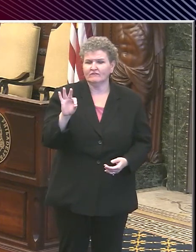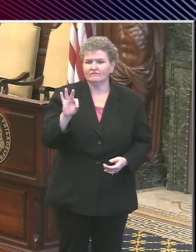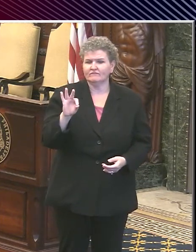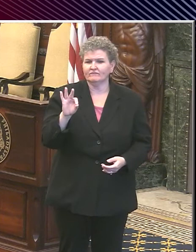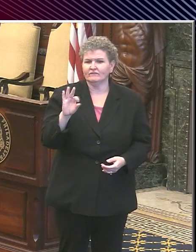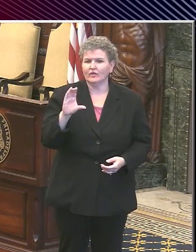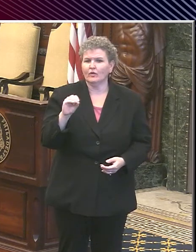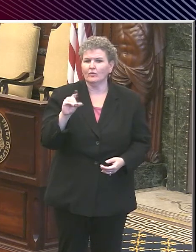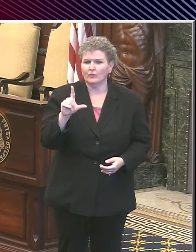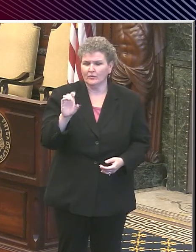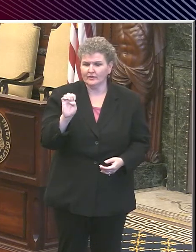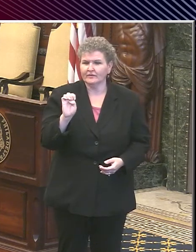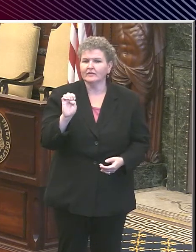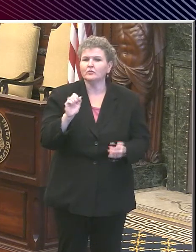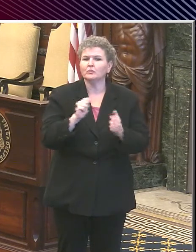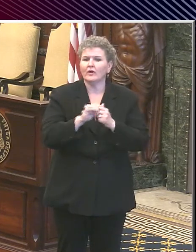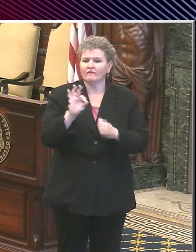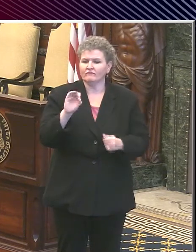29.